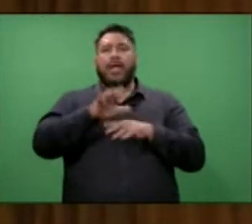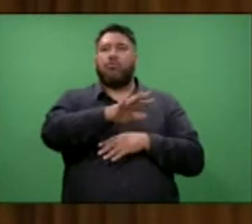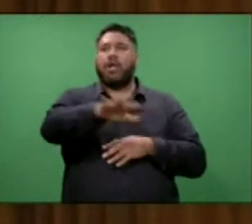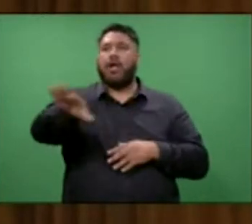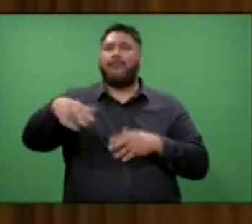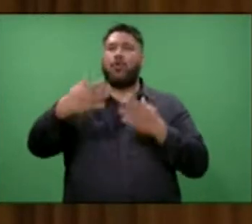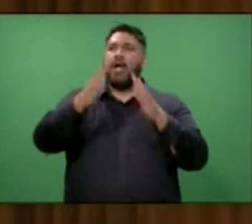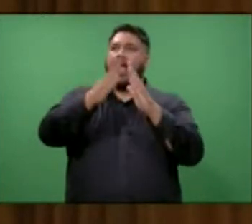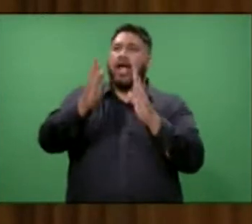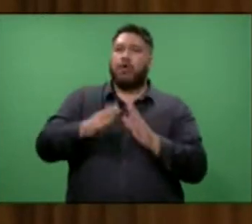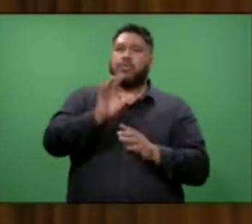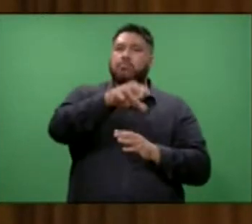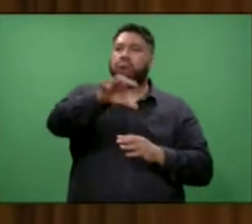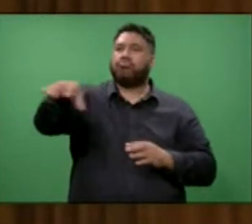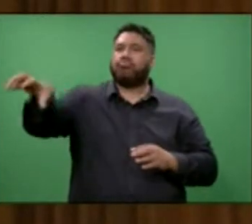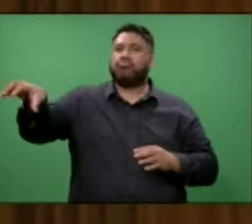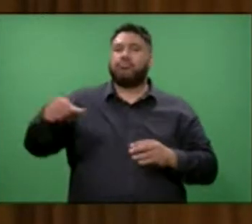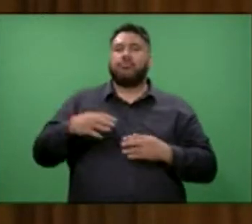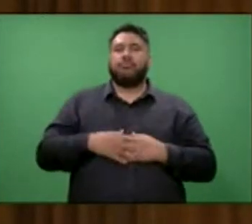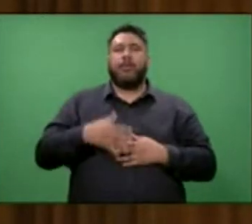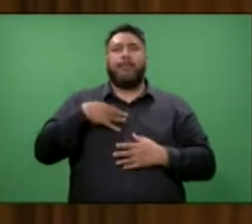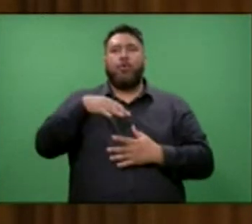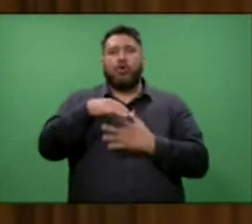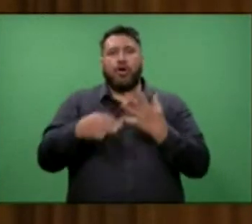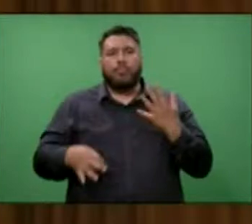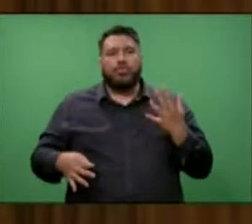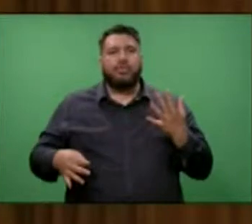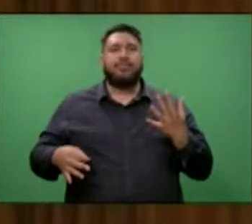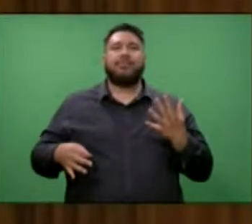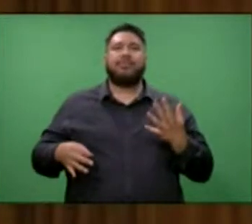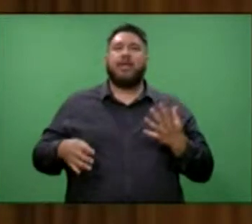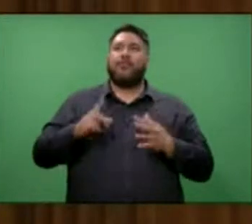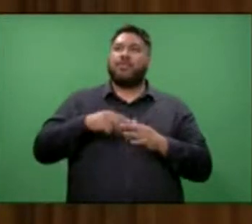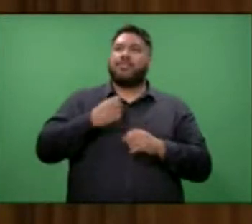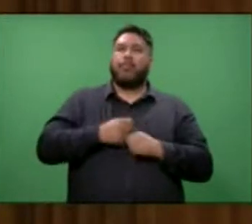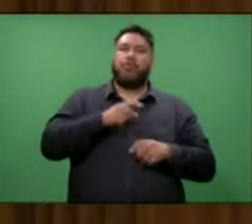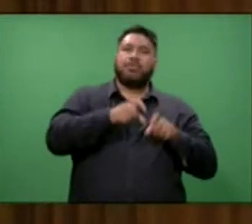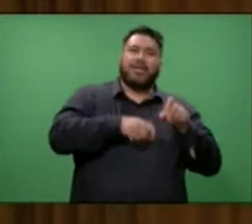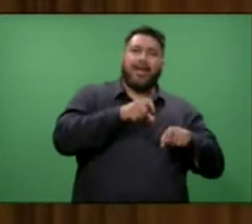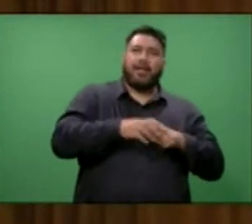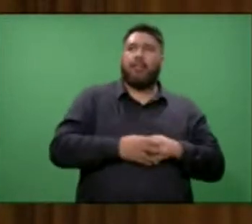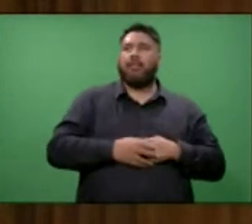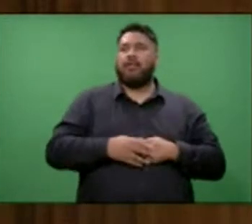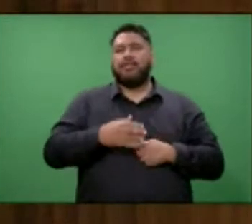increase choice, including safer options for walking and cycling.